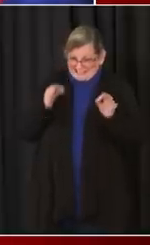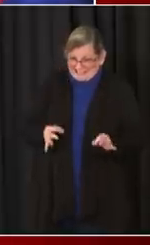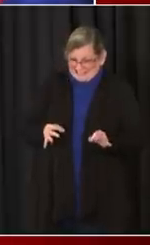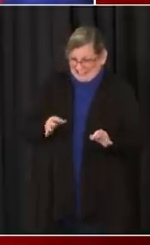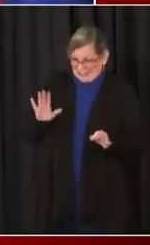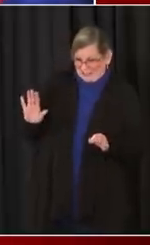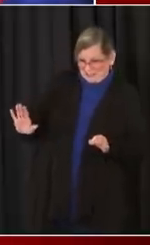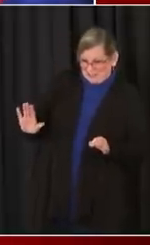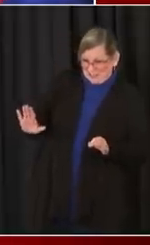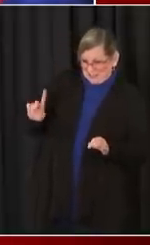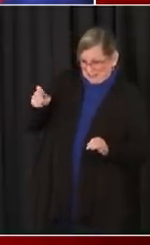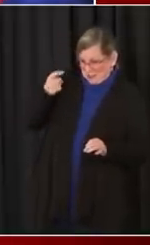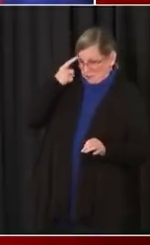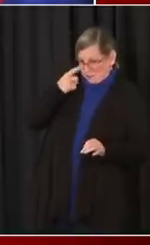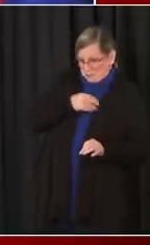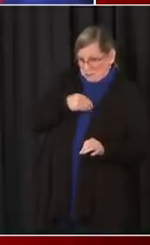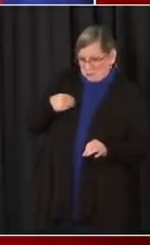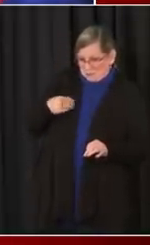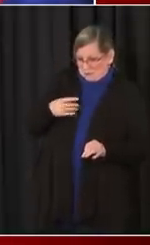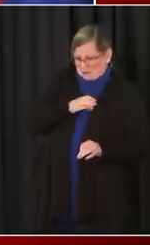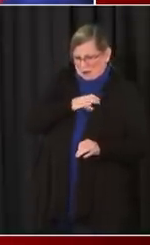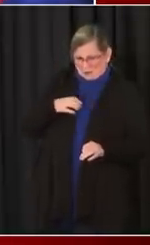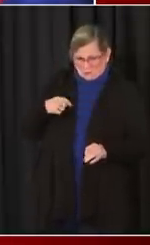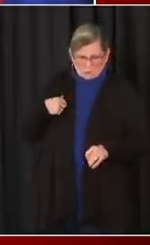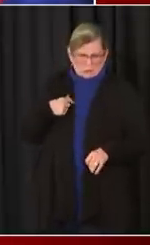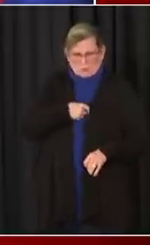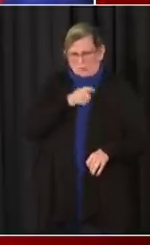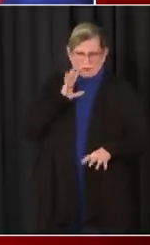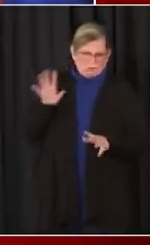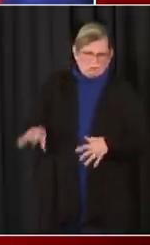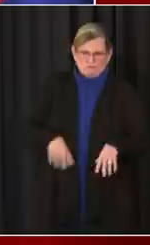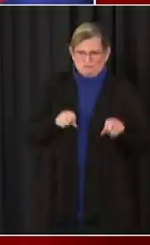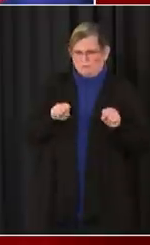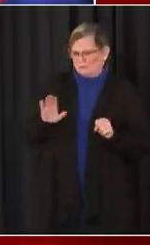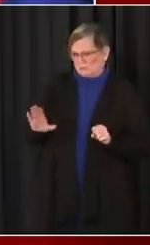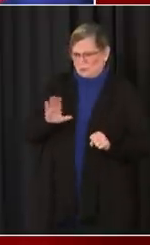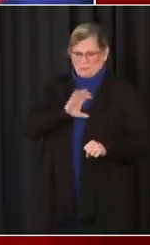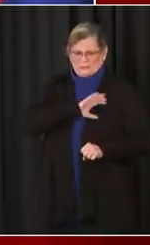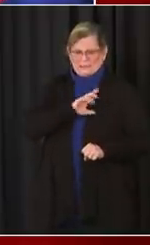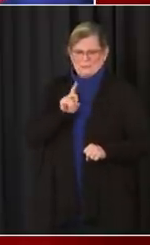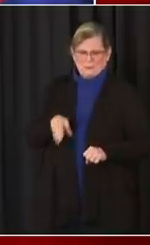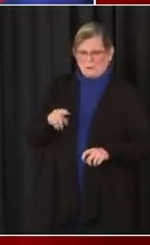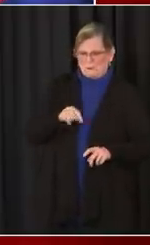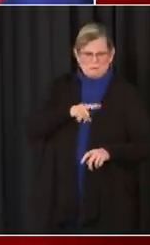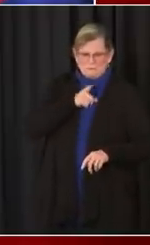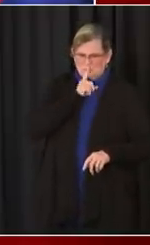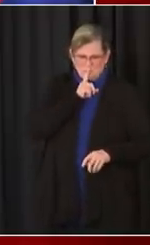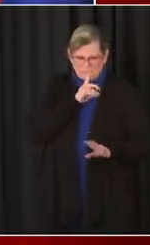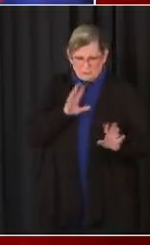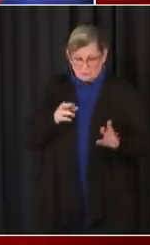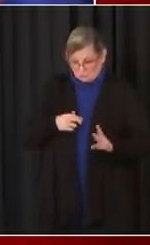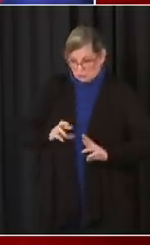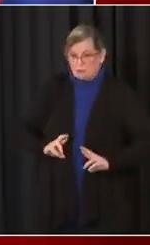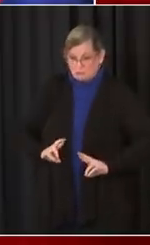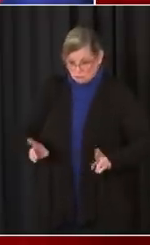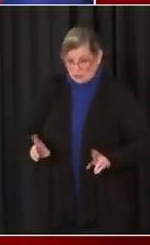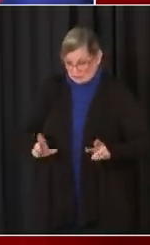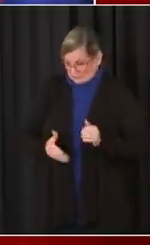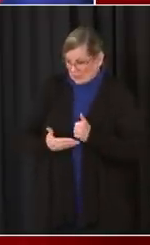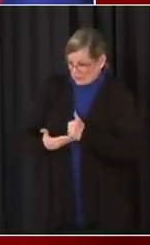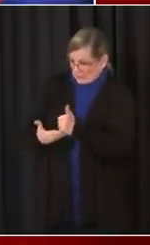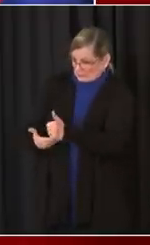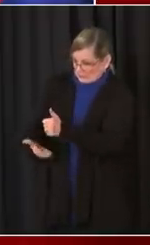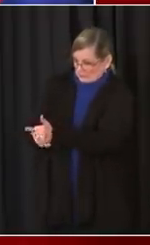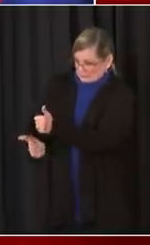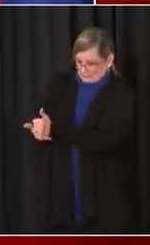the Capitol, the members of Congress, that we are going to be their police department. But we stand ready to assist